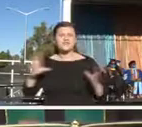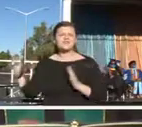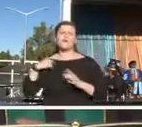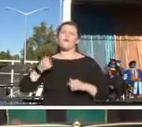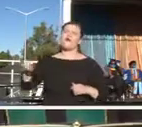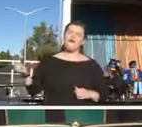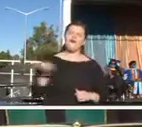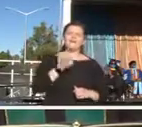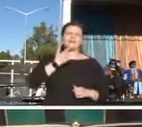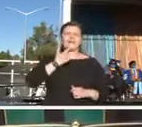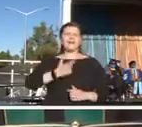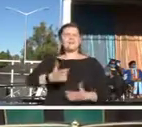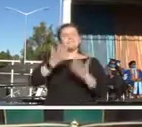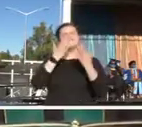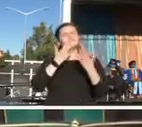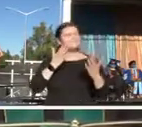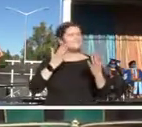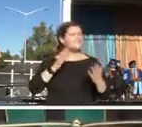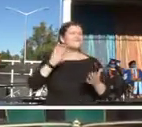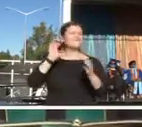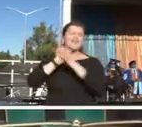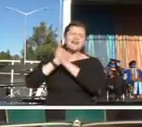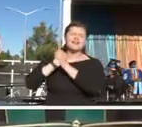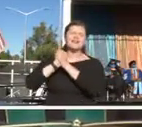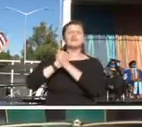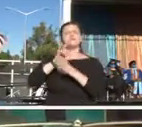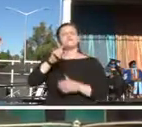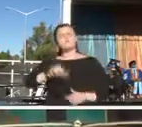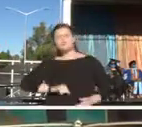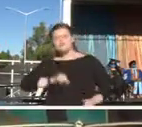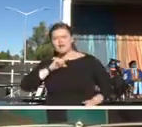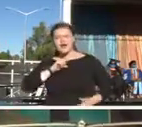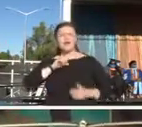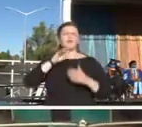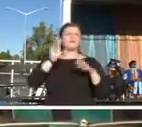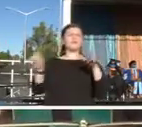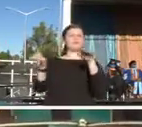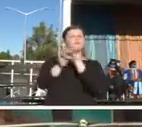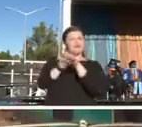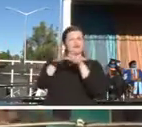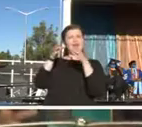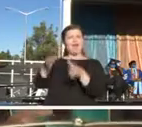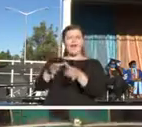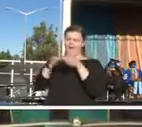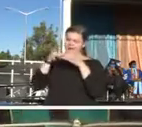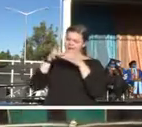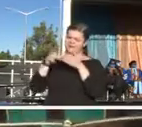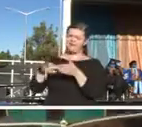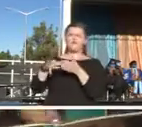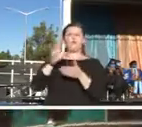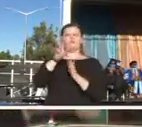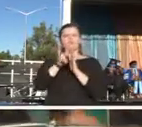Be proud, be present, and be guided by your principles. Congratulations.